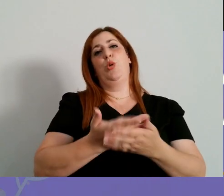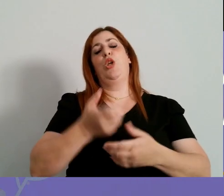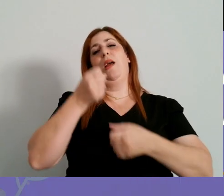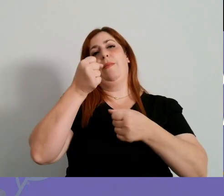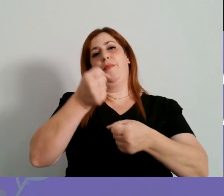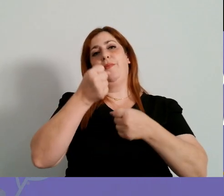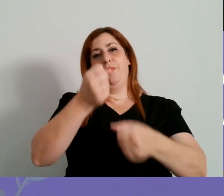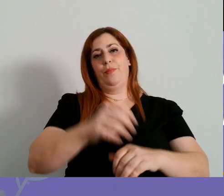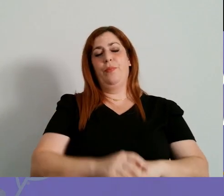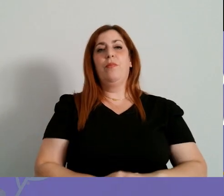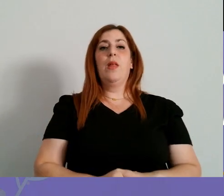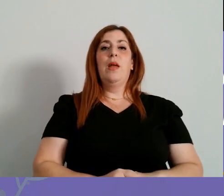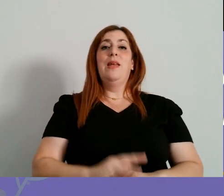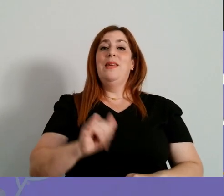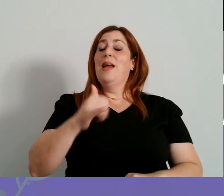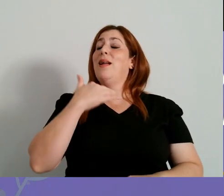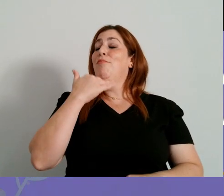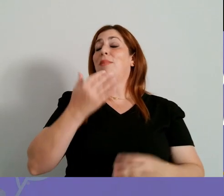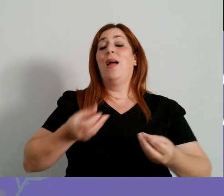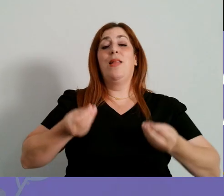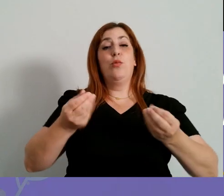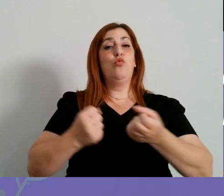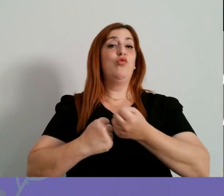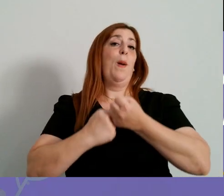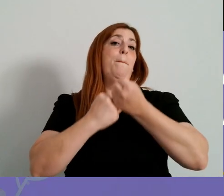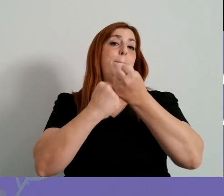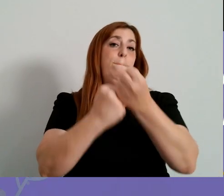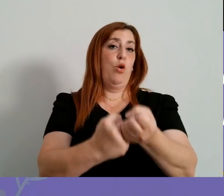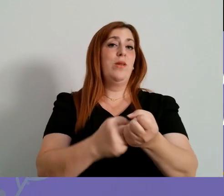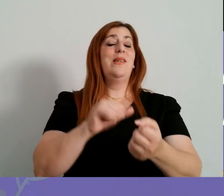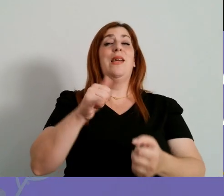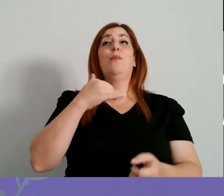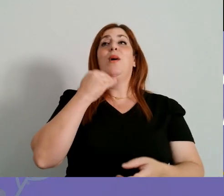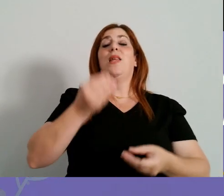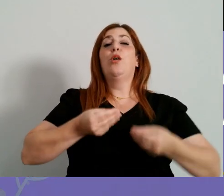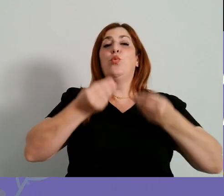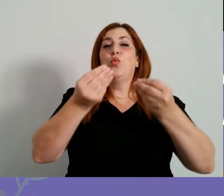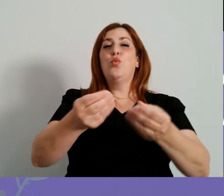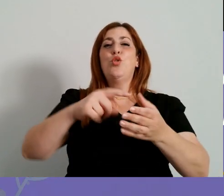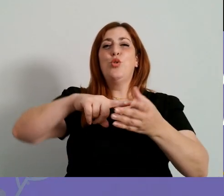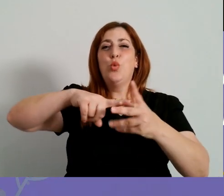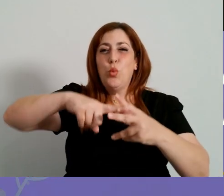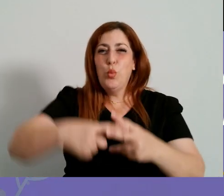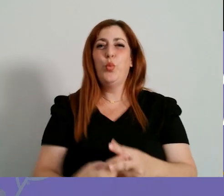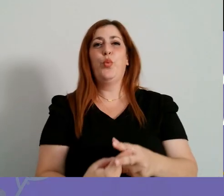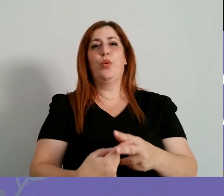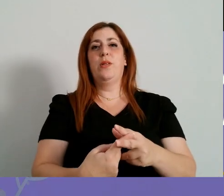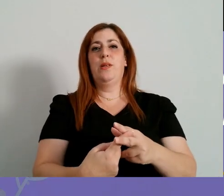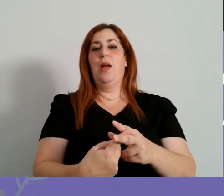give the platforms, the support, if we do not give the tools to people,